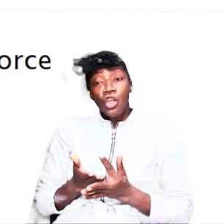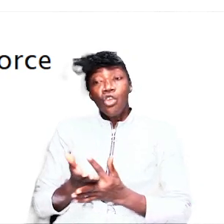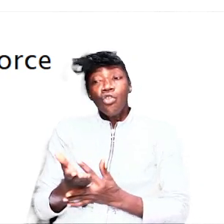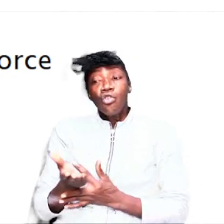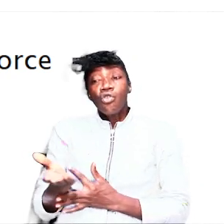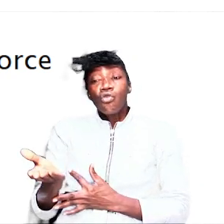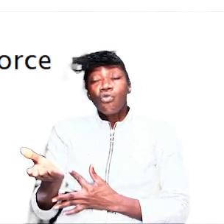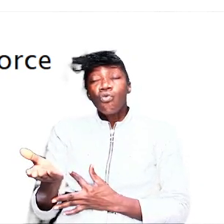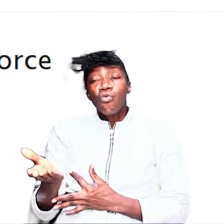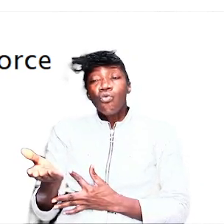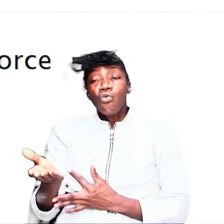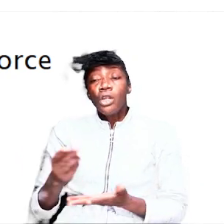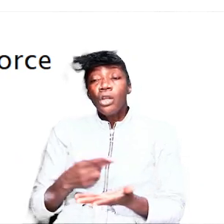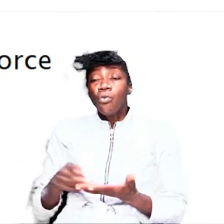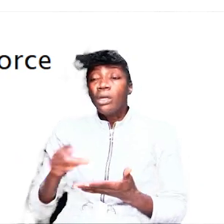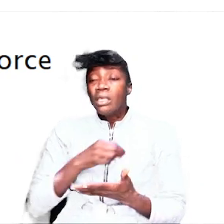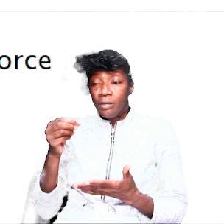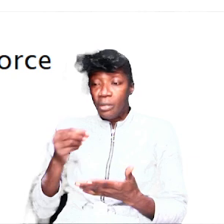to convict us.